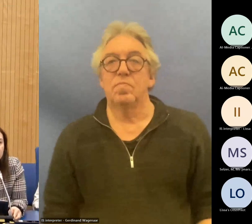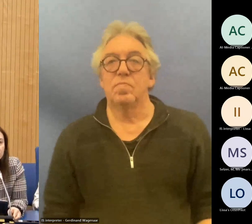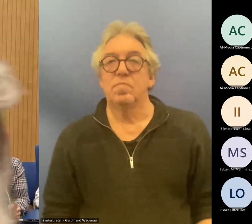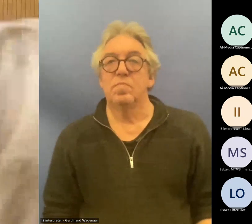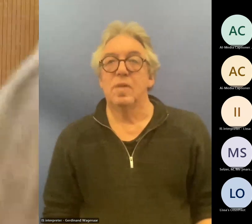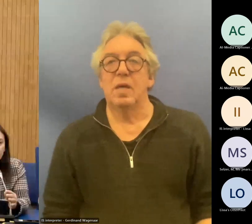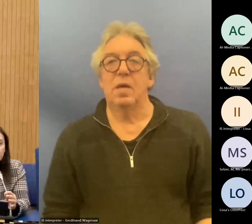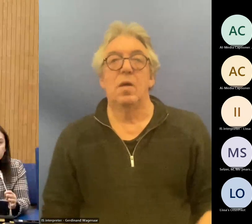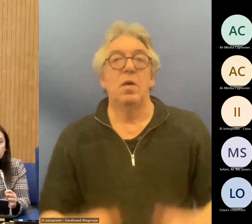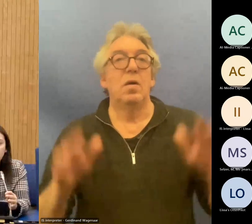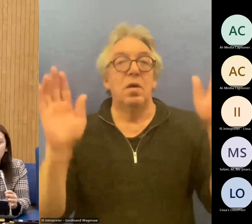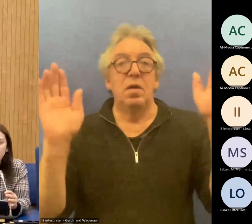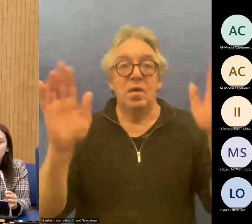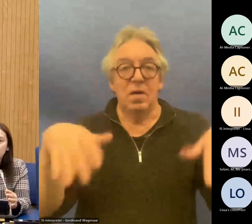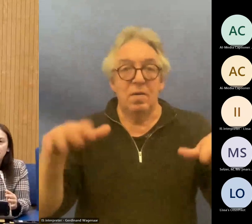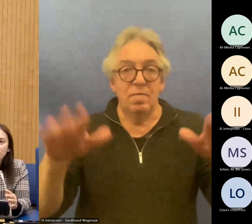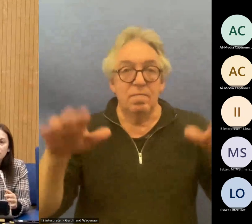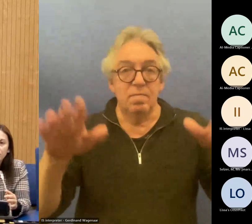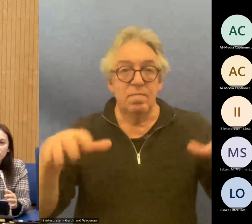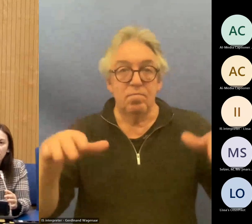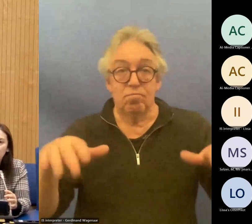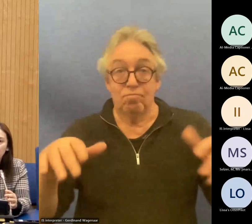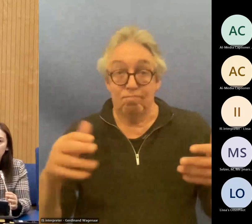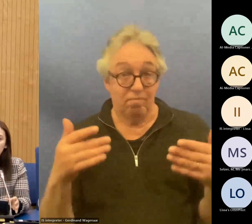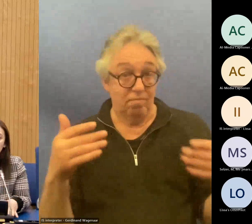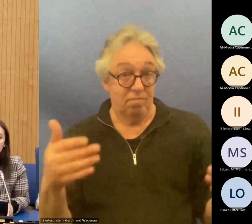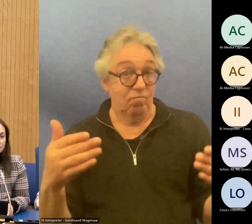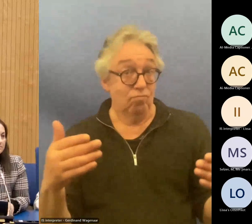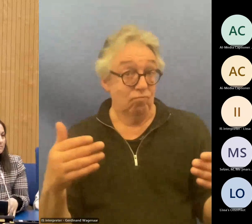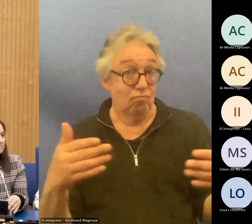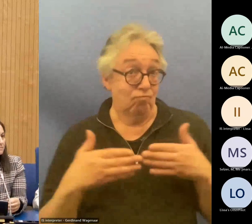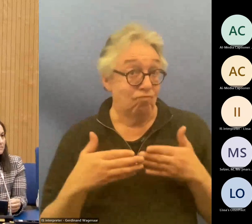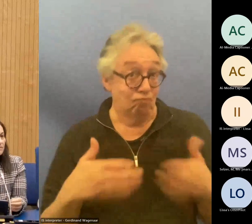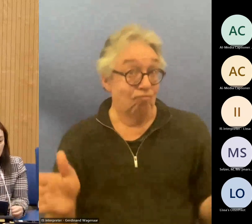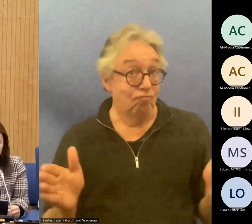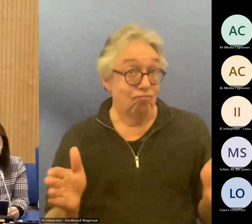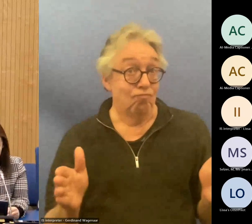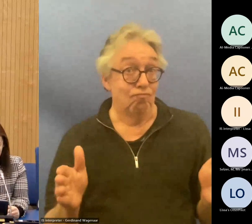Ladies and gentlemen, we're going to start our session for today.